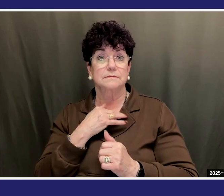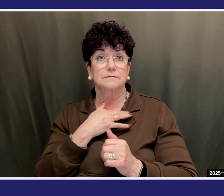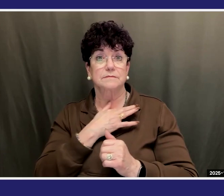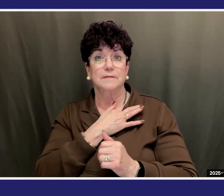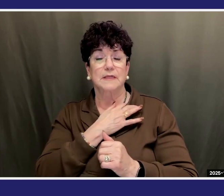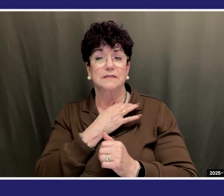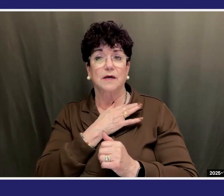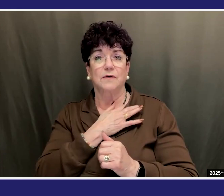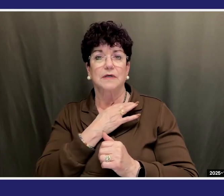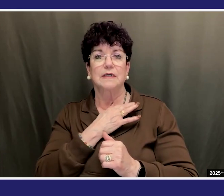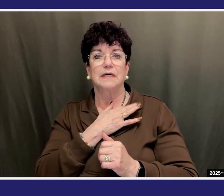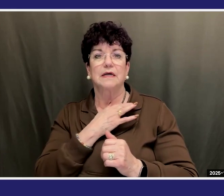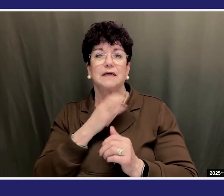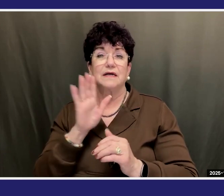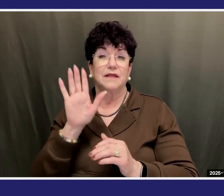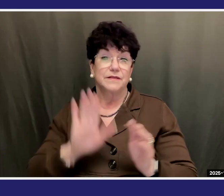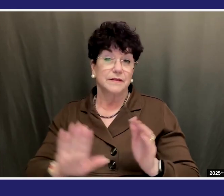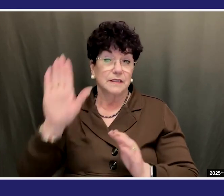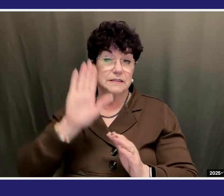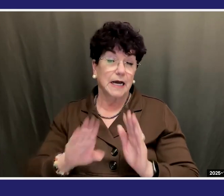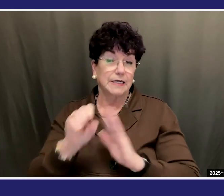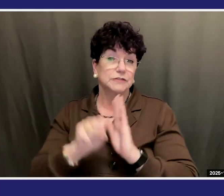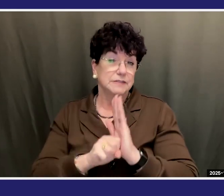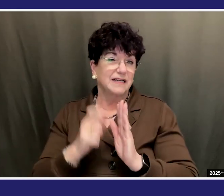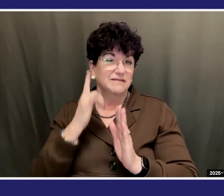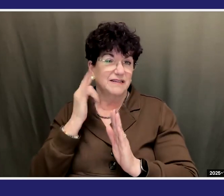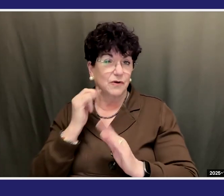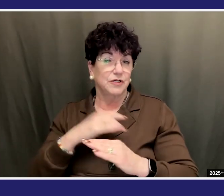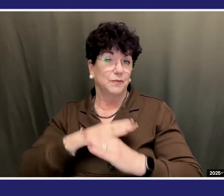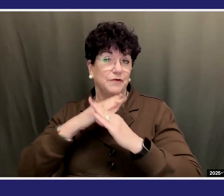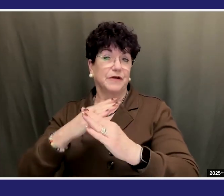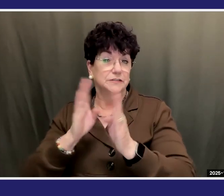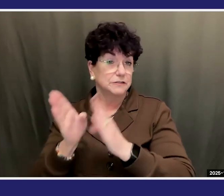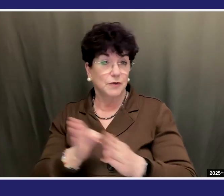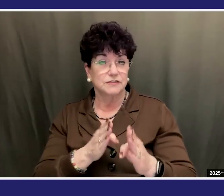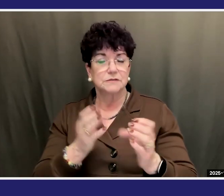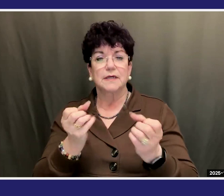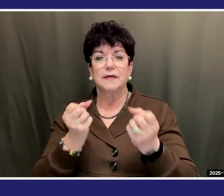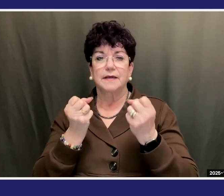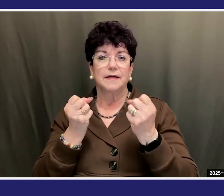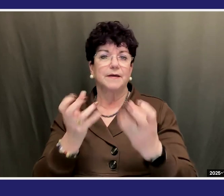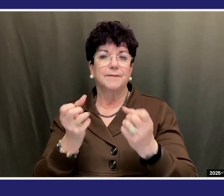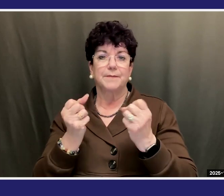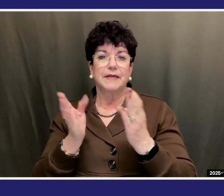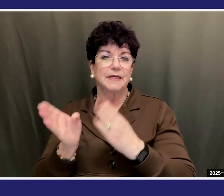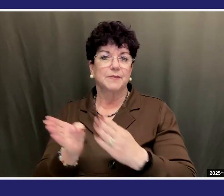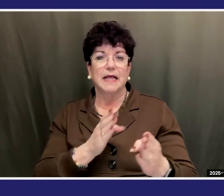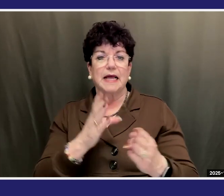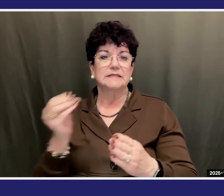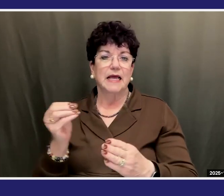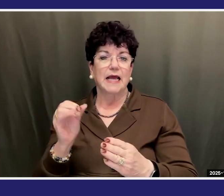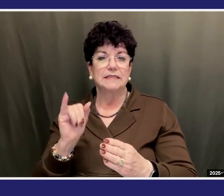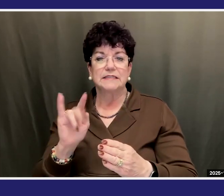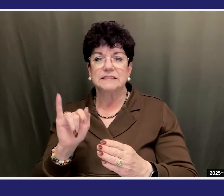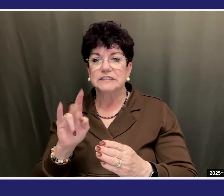So statewide prevention strategies, again, as Trudy mentioned earlier, there are many different existing plans and initiatives that we looked